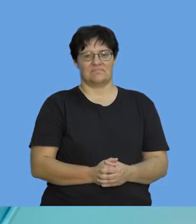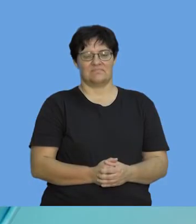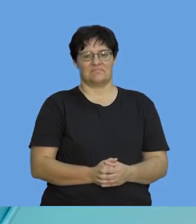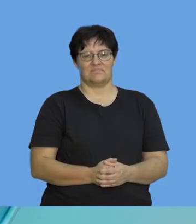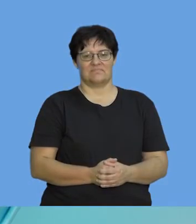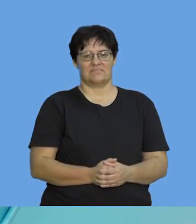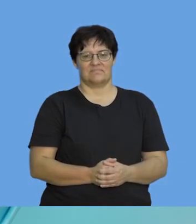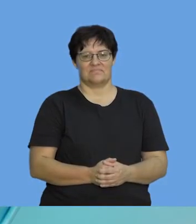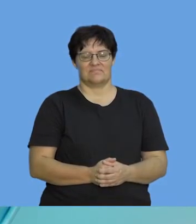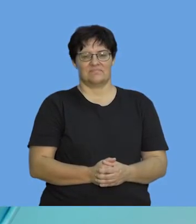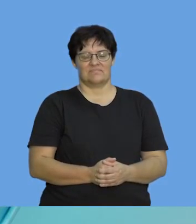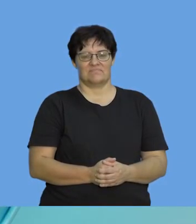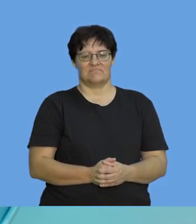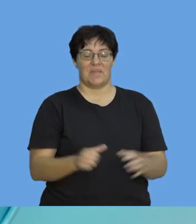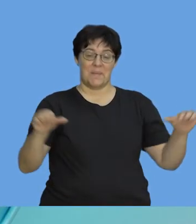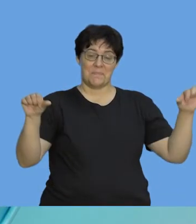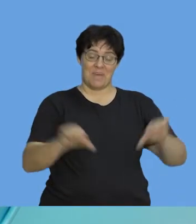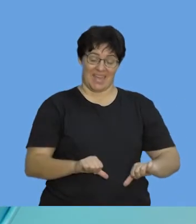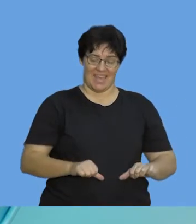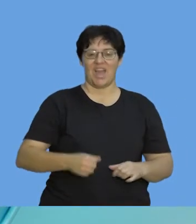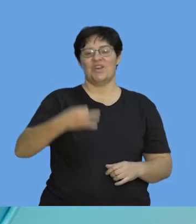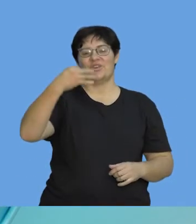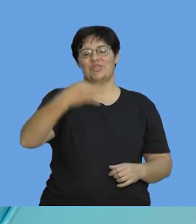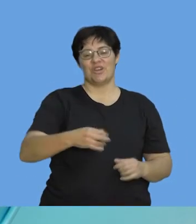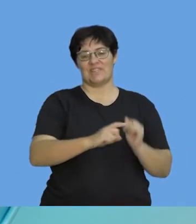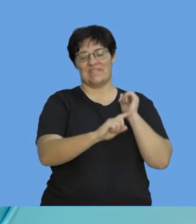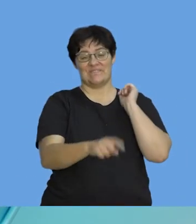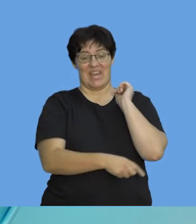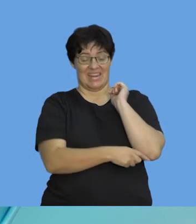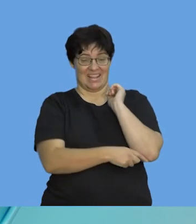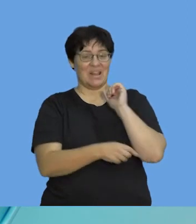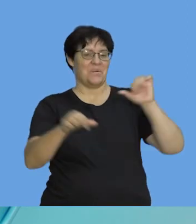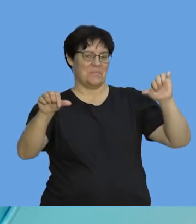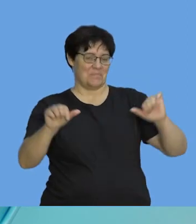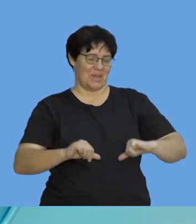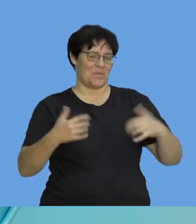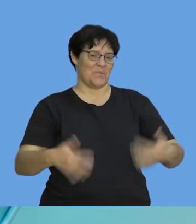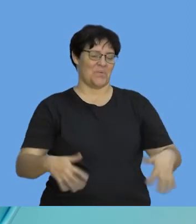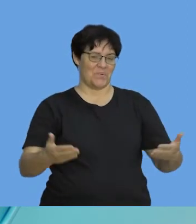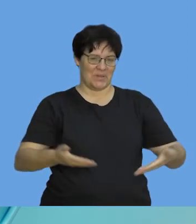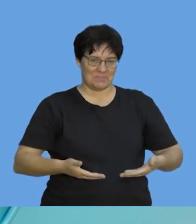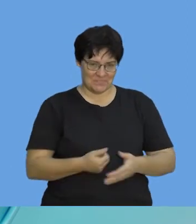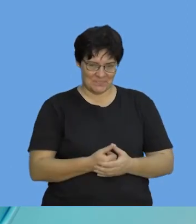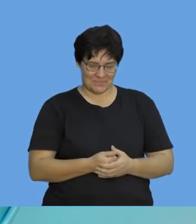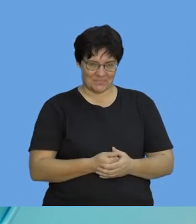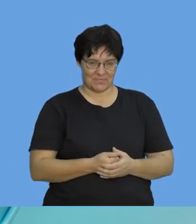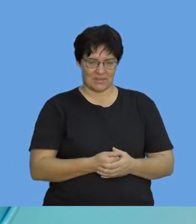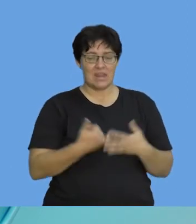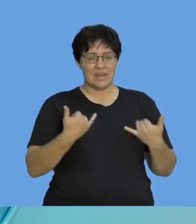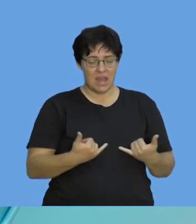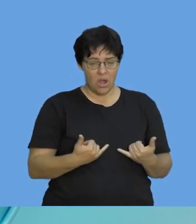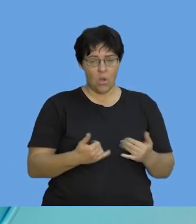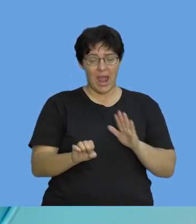Welcome back to our third and final segment. We're still looking at percentage yield. Now we'll focus our attention on a different example altogether and see